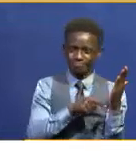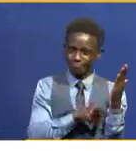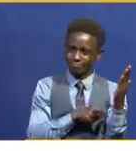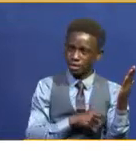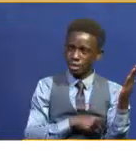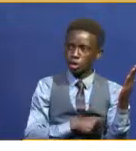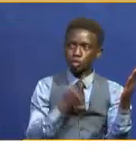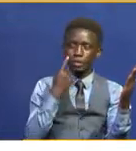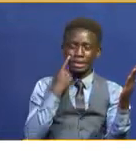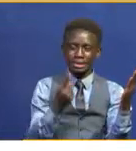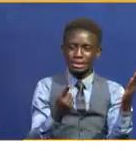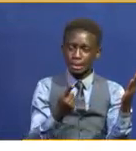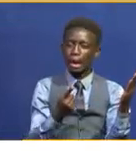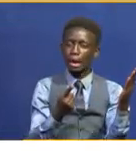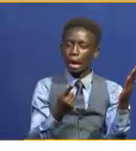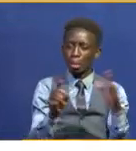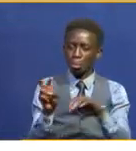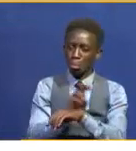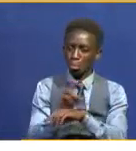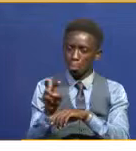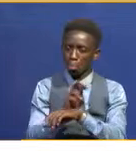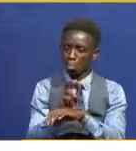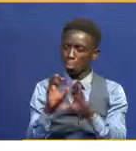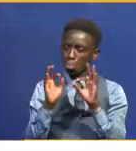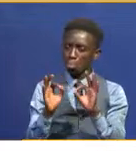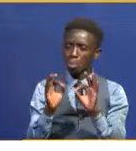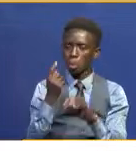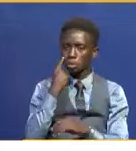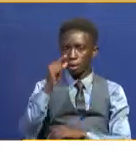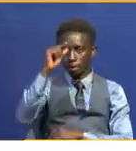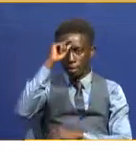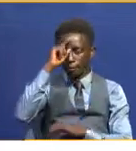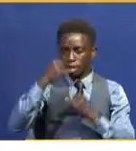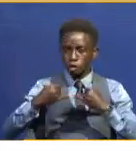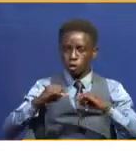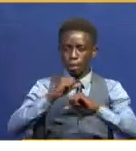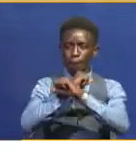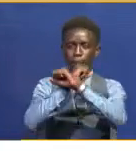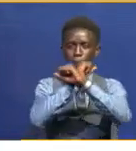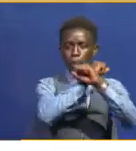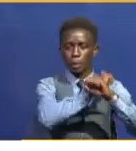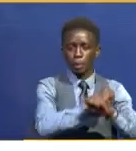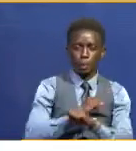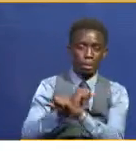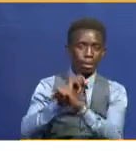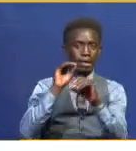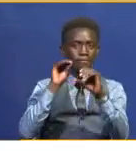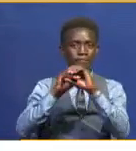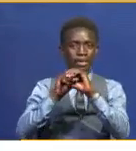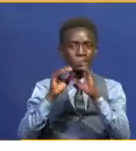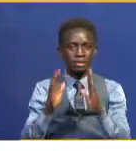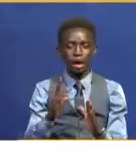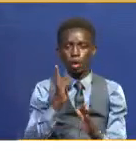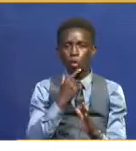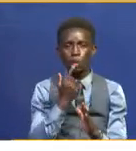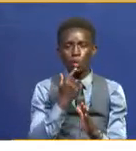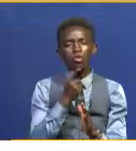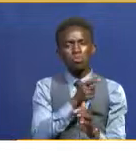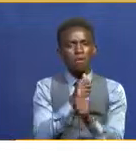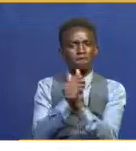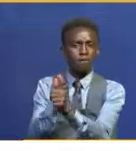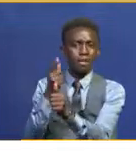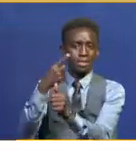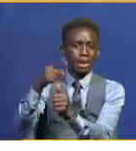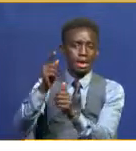oversight in terms of the government actually protecting investors who go through the regulated and proper channels of